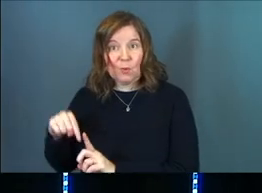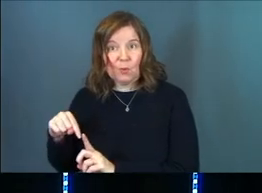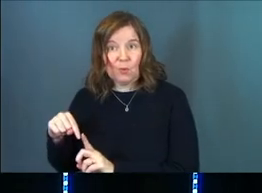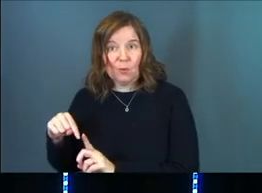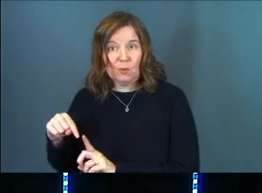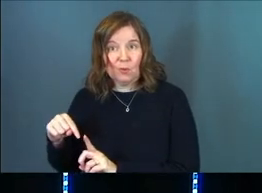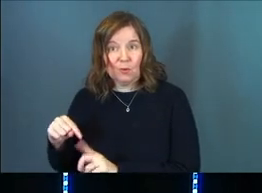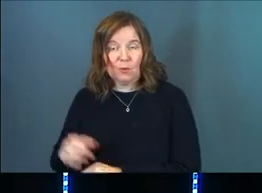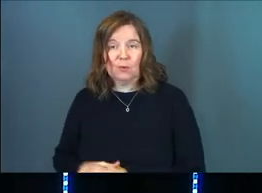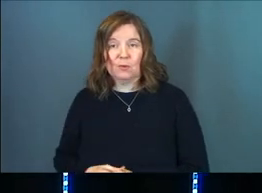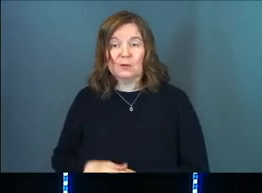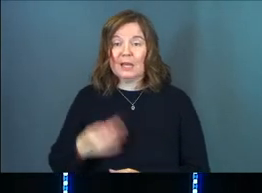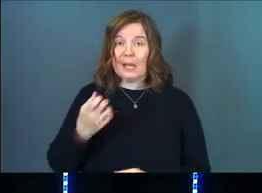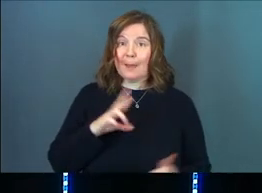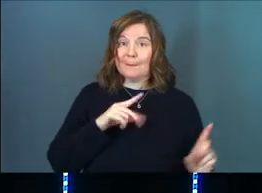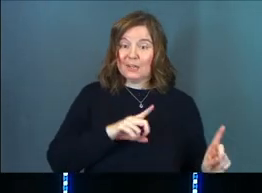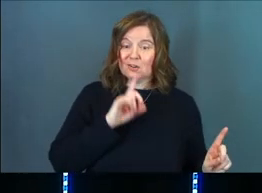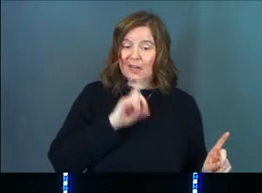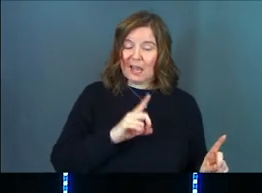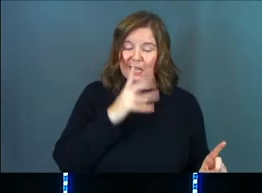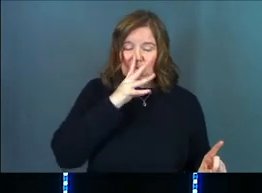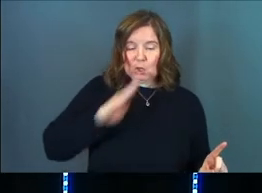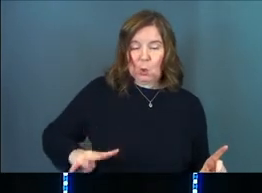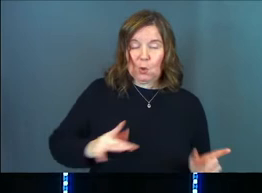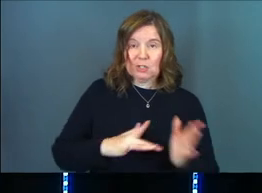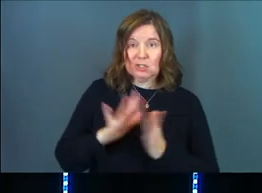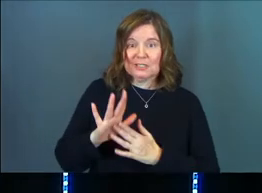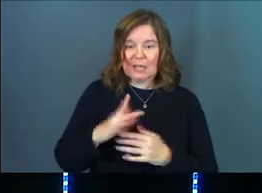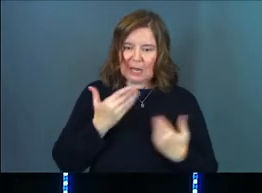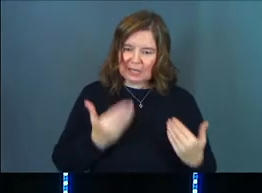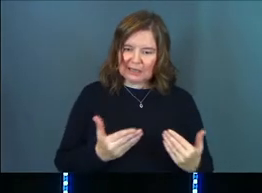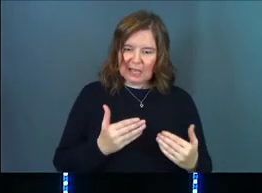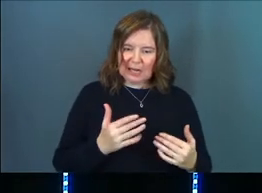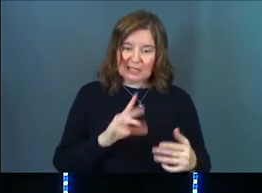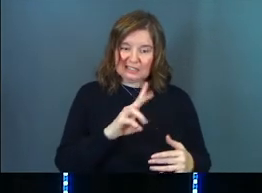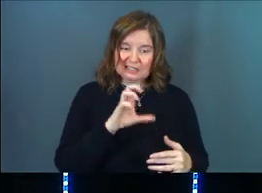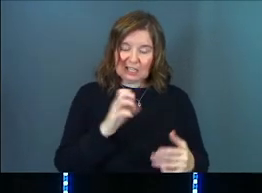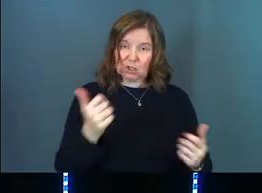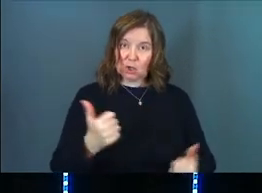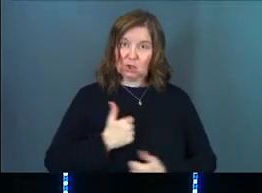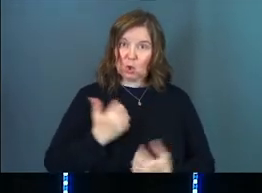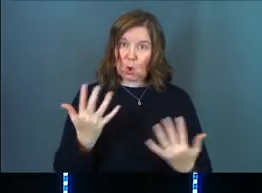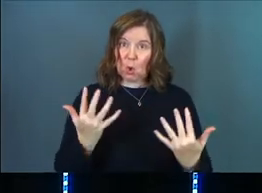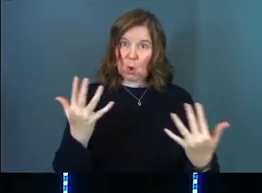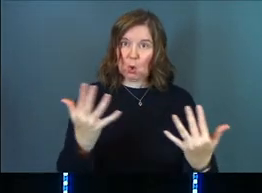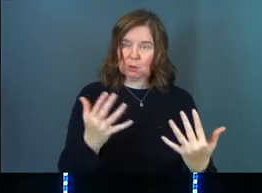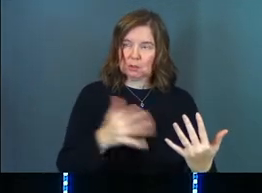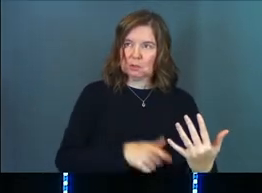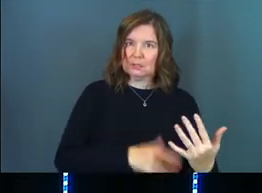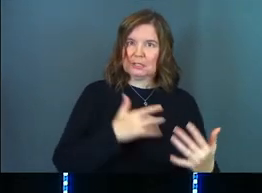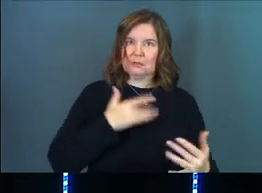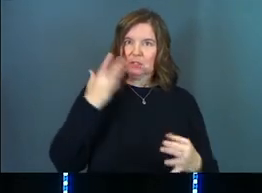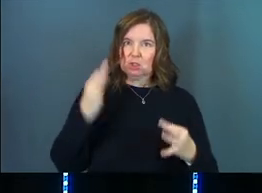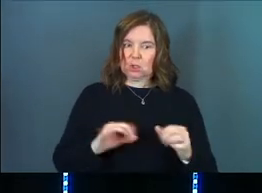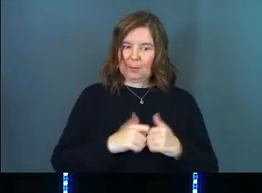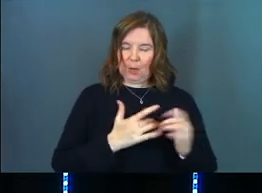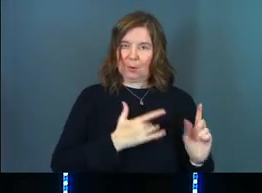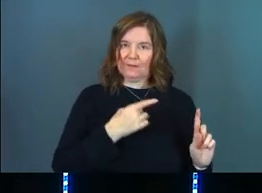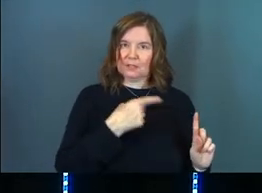control. And Peter's actually ignoring Jesus and he's letting the 600 soldiers determine how he